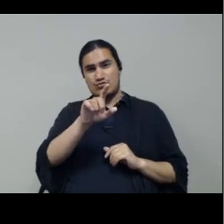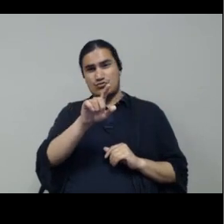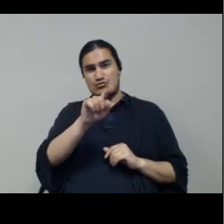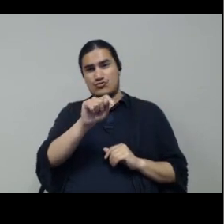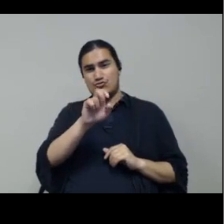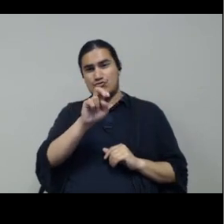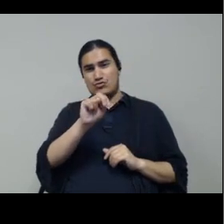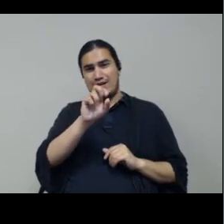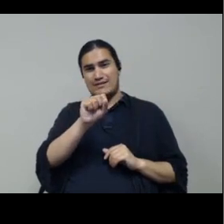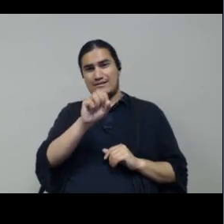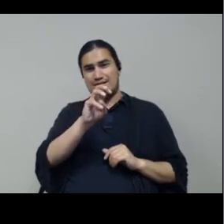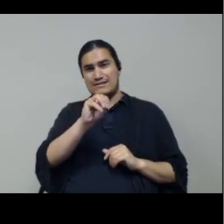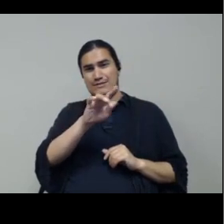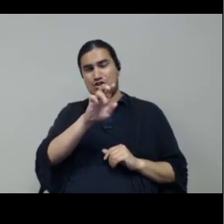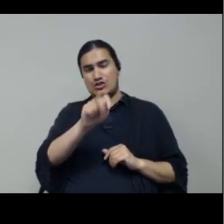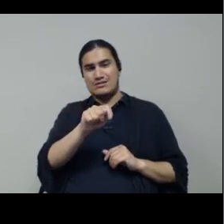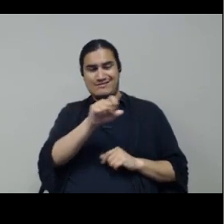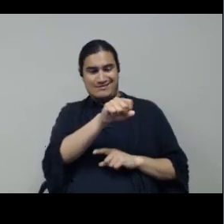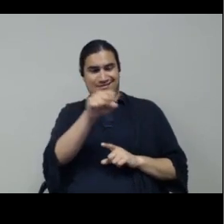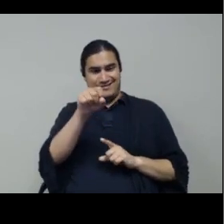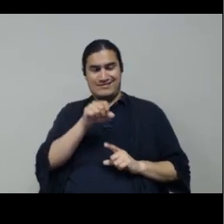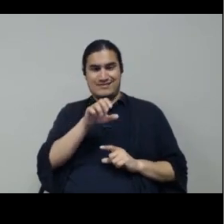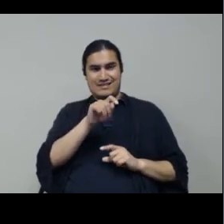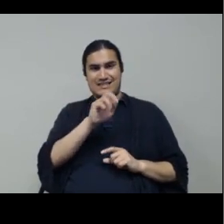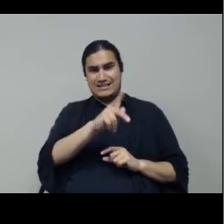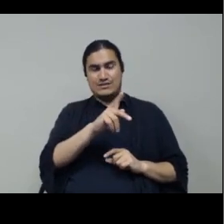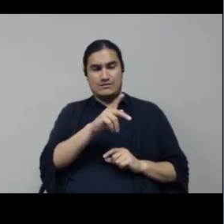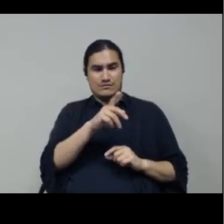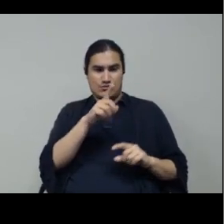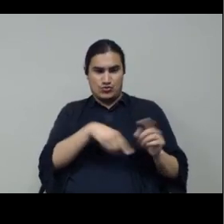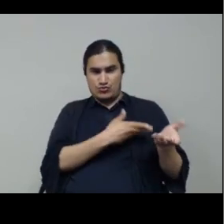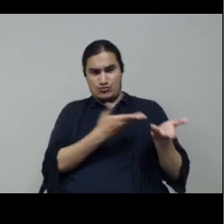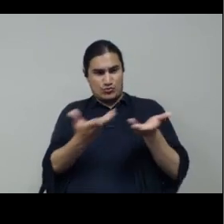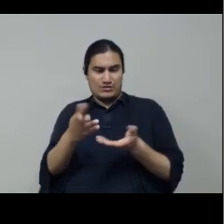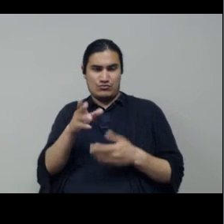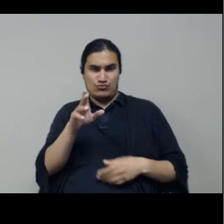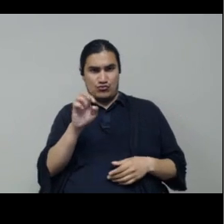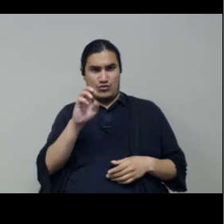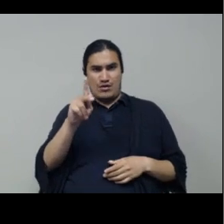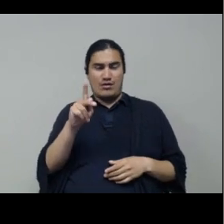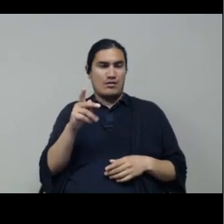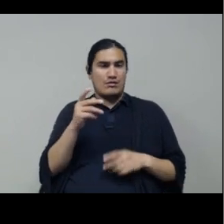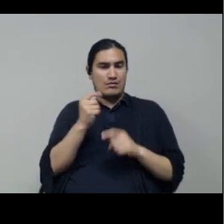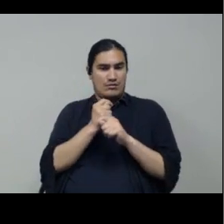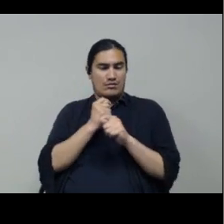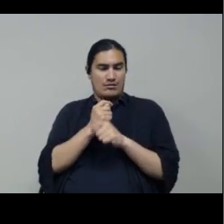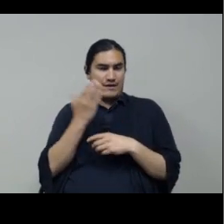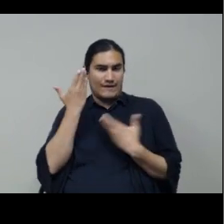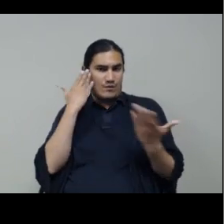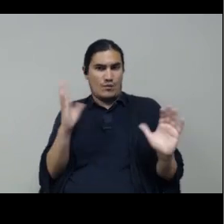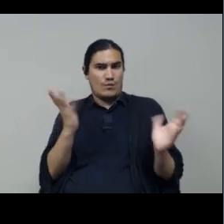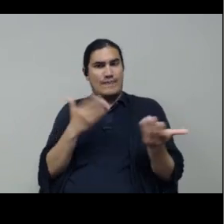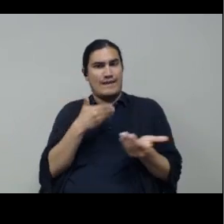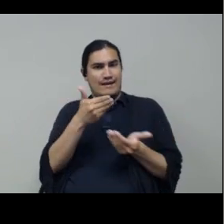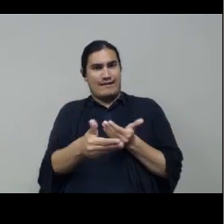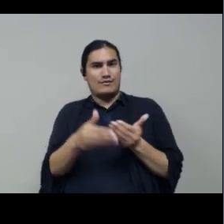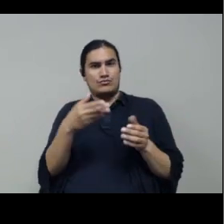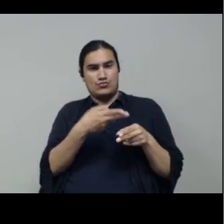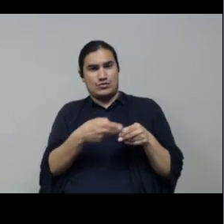dipsticks, which prevented them from being able to deliver trucks. So, and they say they have no idea what the next shortage is going to be. So Mitch, you